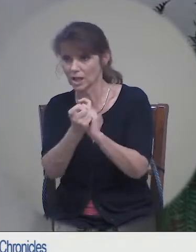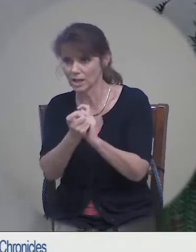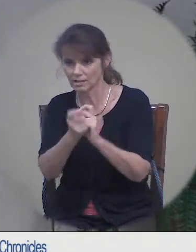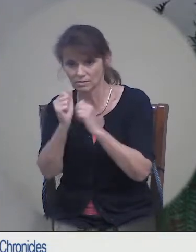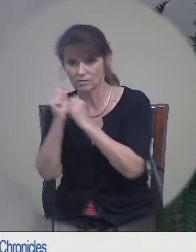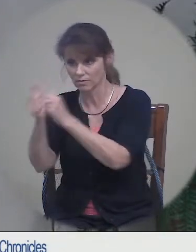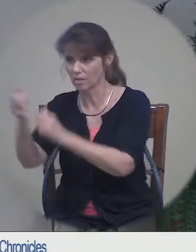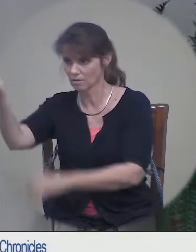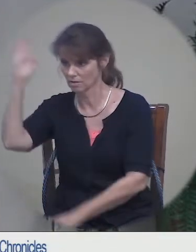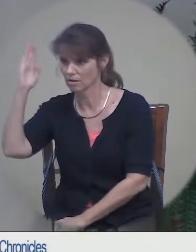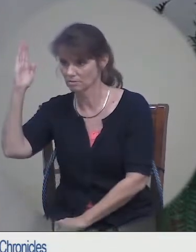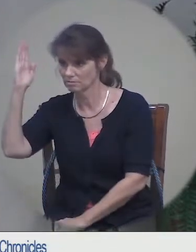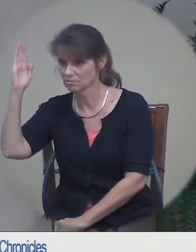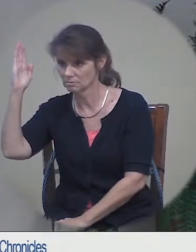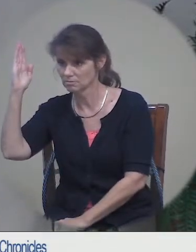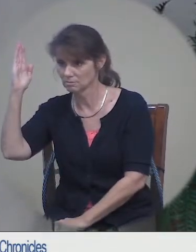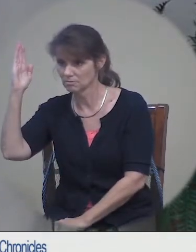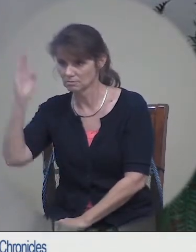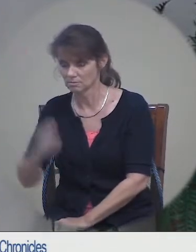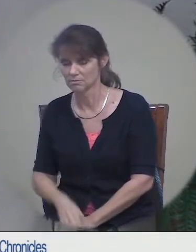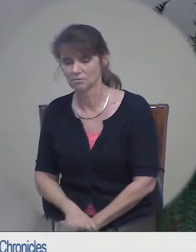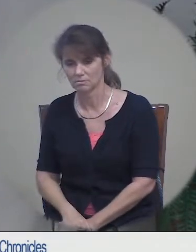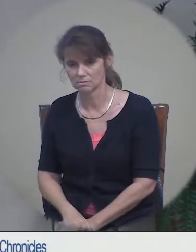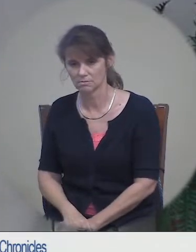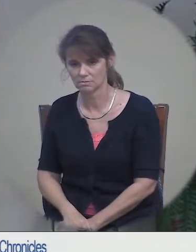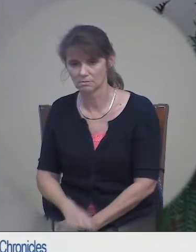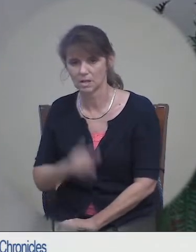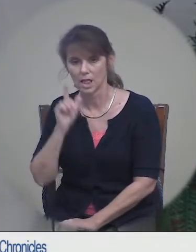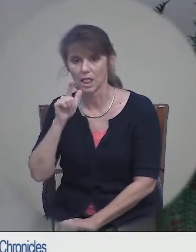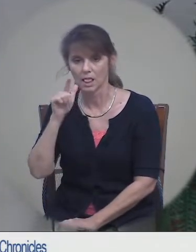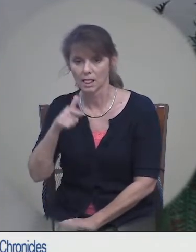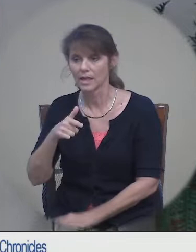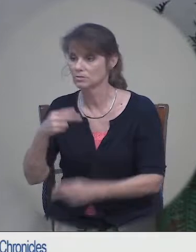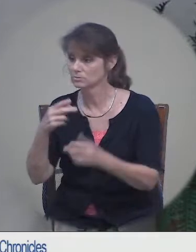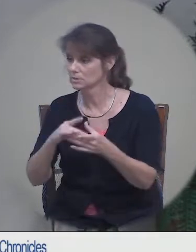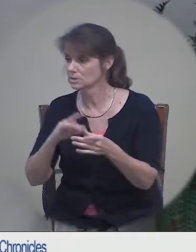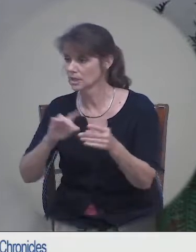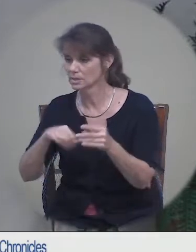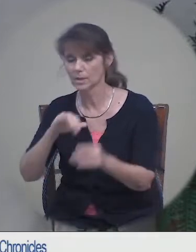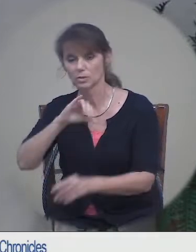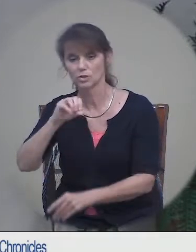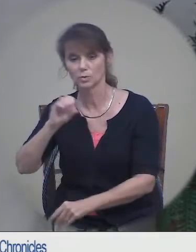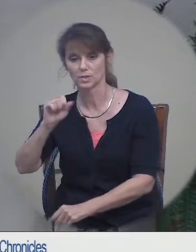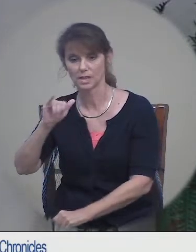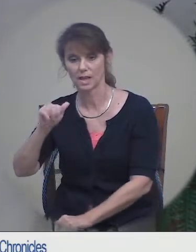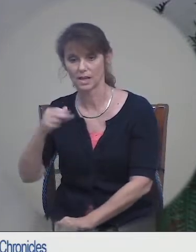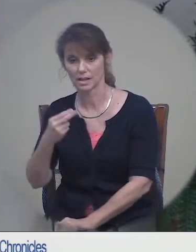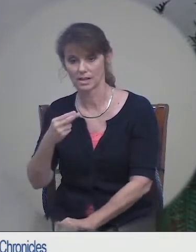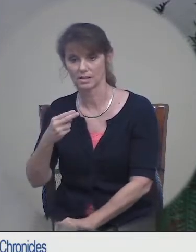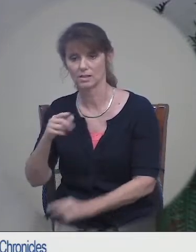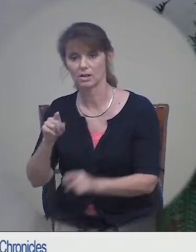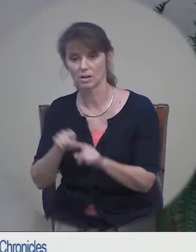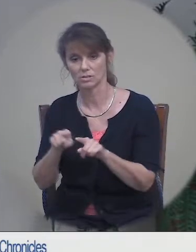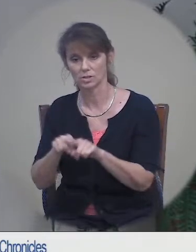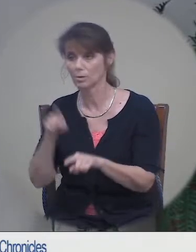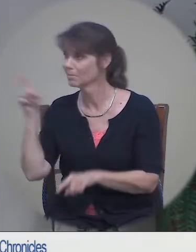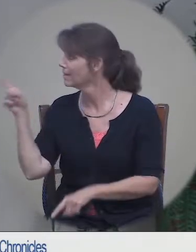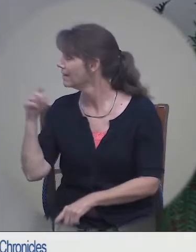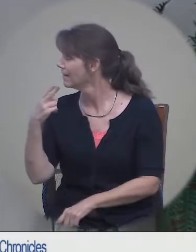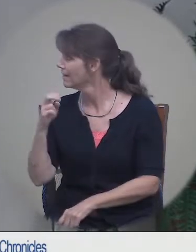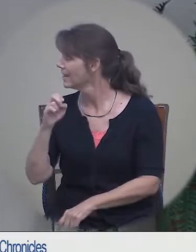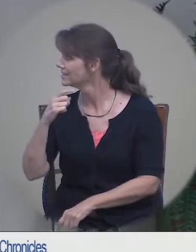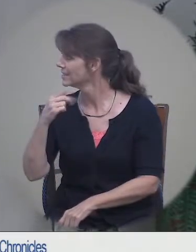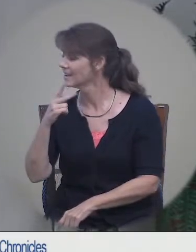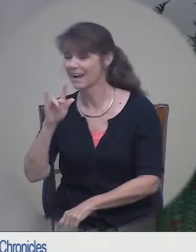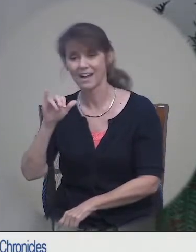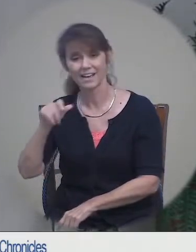old, where we talk about Jehoshaphat, or later on we're going to talk about Josiah. But Hezekiah is in that same stamp where he